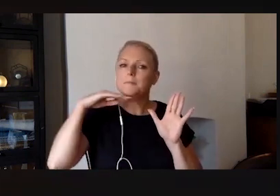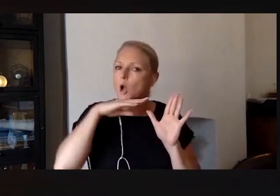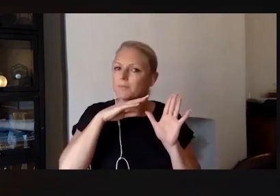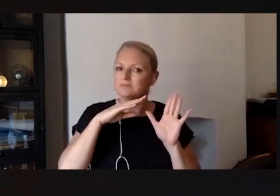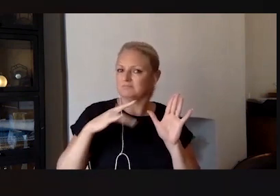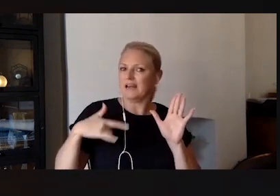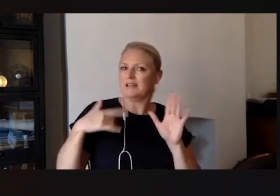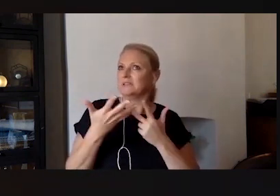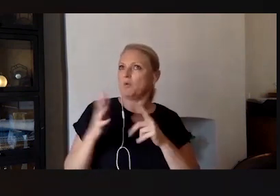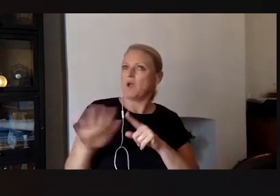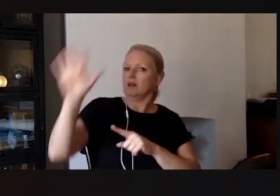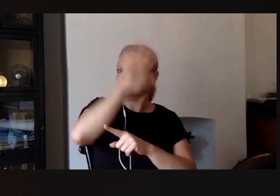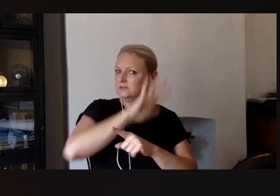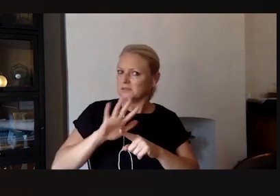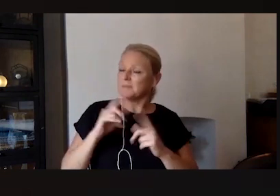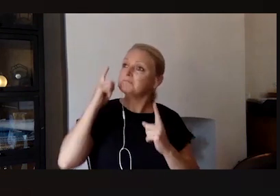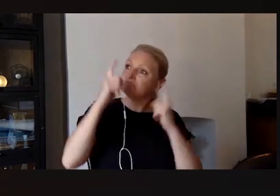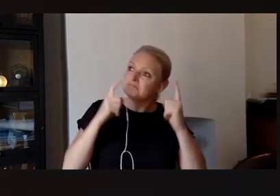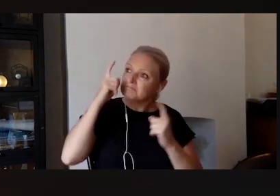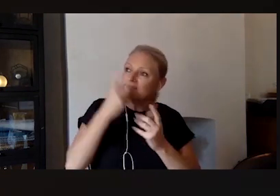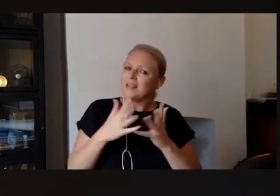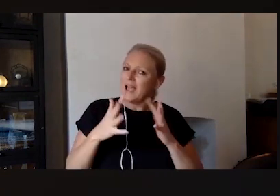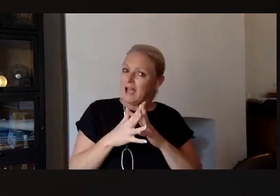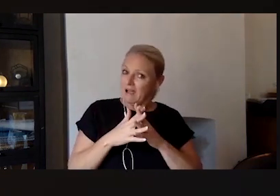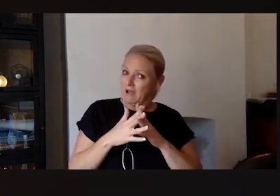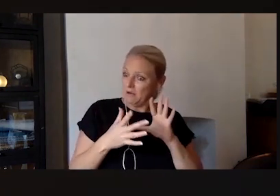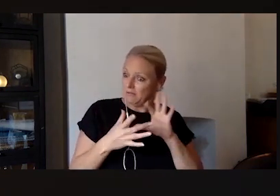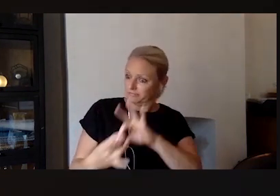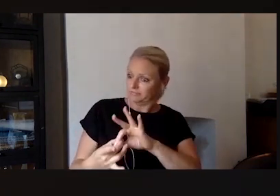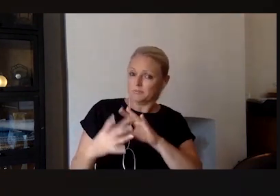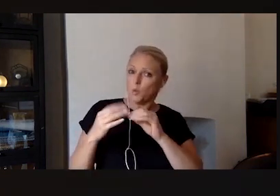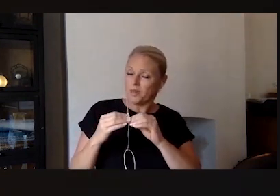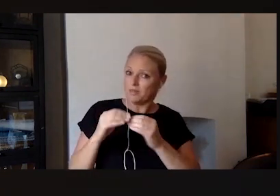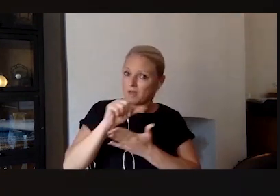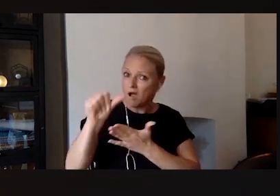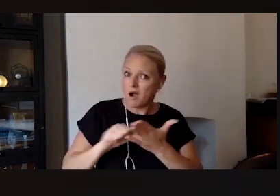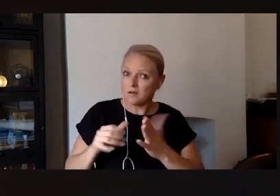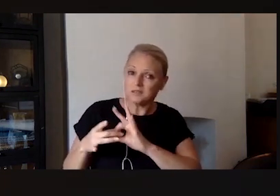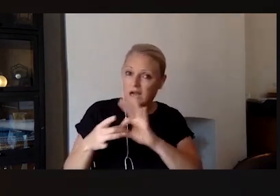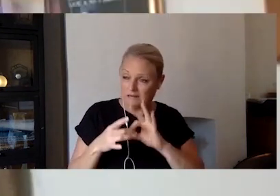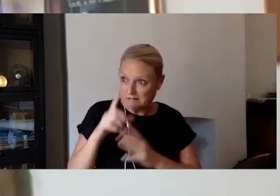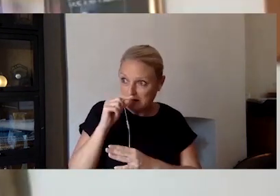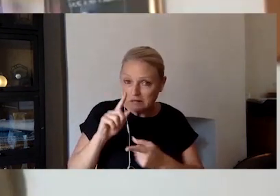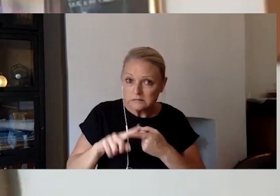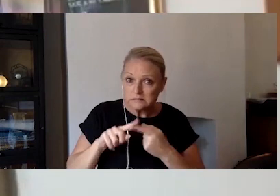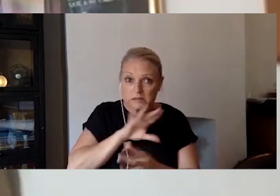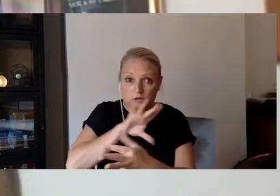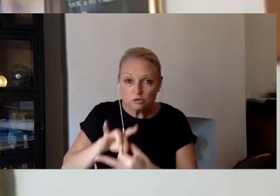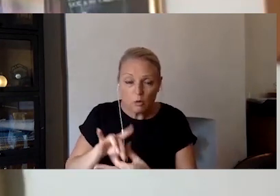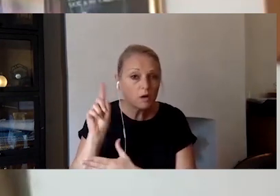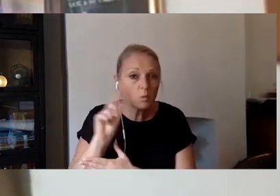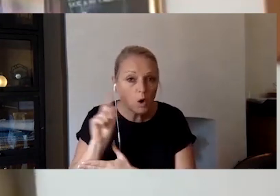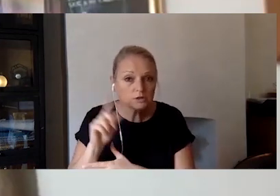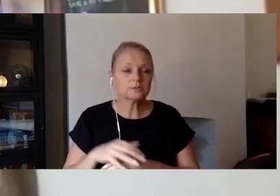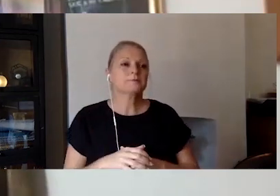she can get involved with the Arts Wellbeing Collective, even though she's not based in Melbourne. Yeah, awesome.